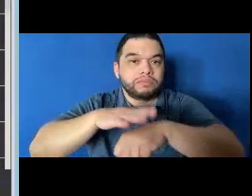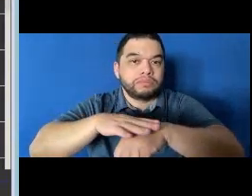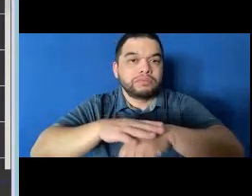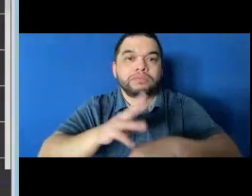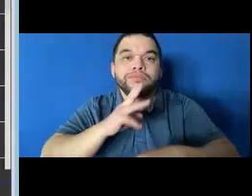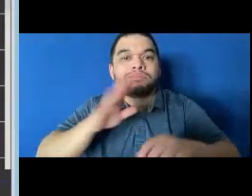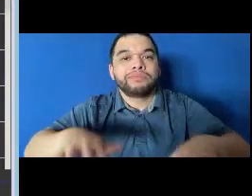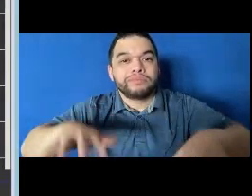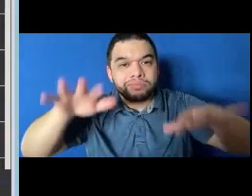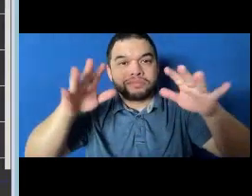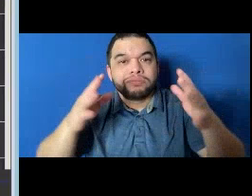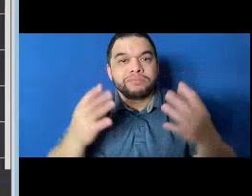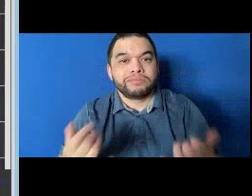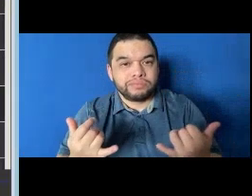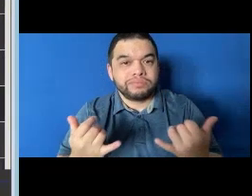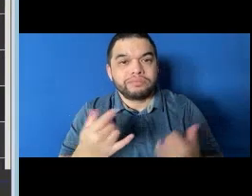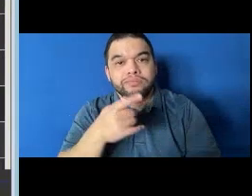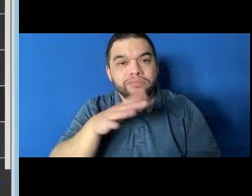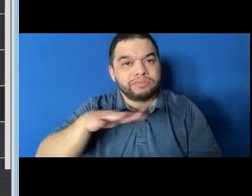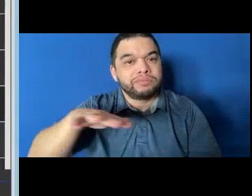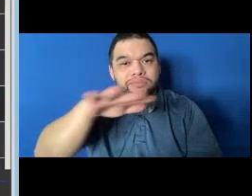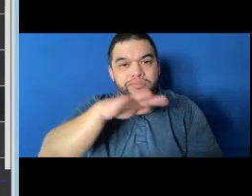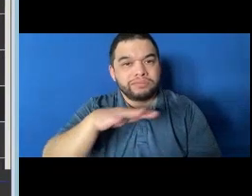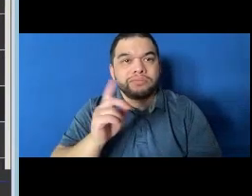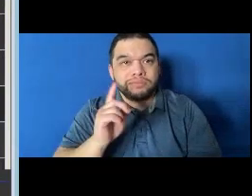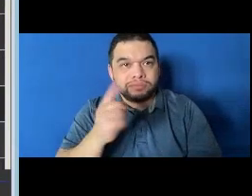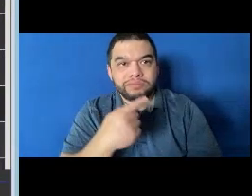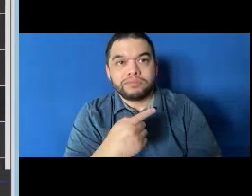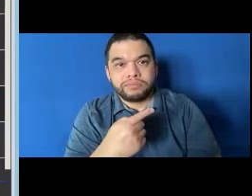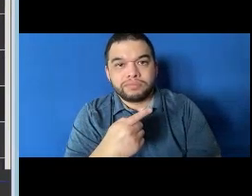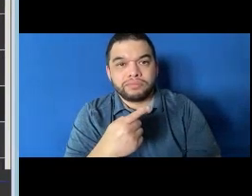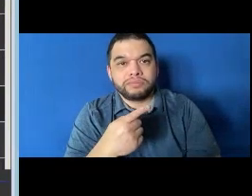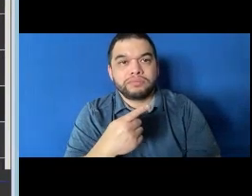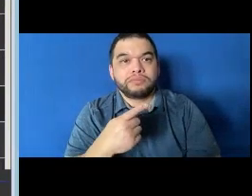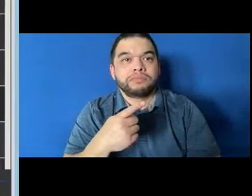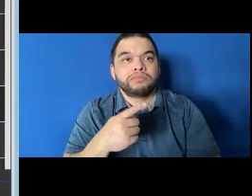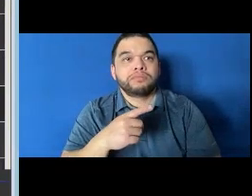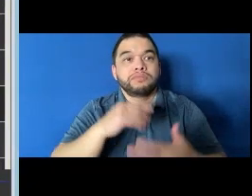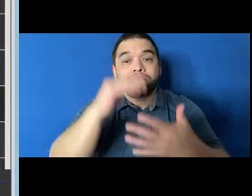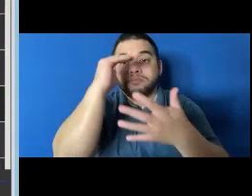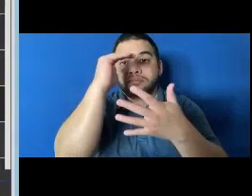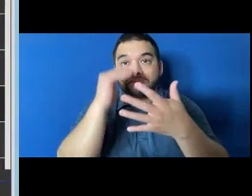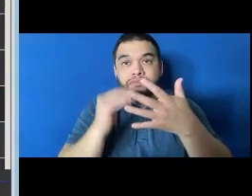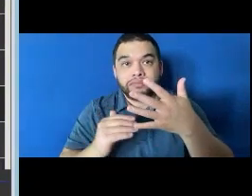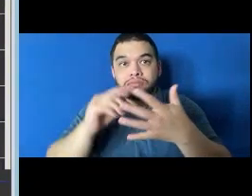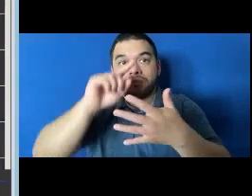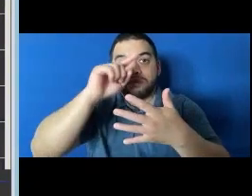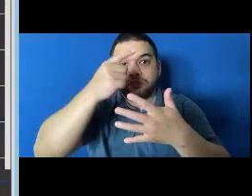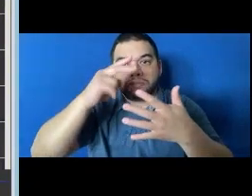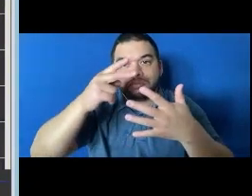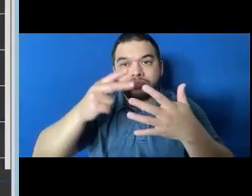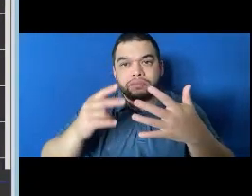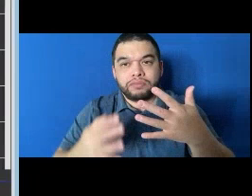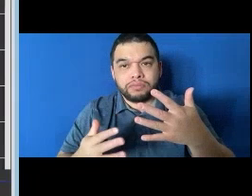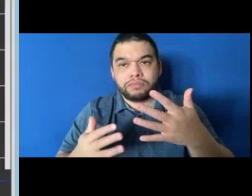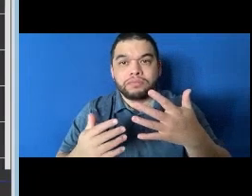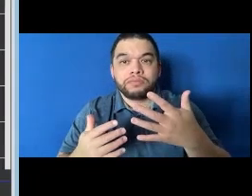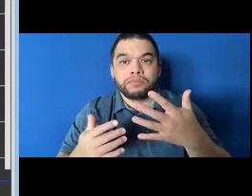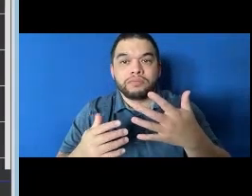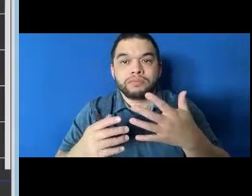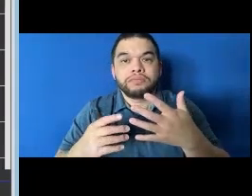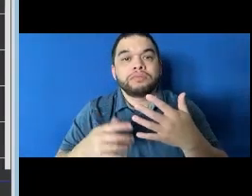that we inundaciones ya have the flood advisories está on the en list. orden de lo que expira It's primero in the hasta lo que order of what expira expires al first to